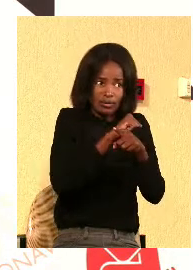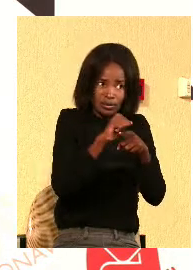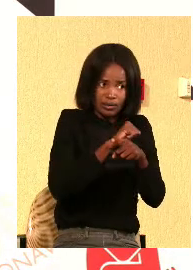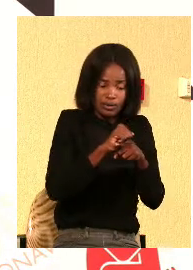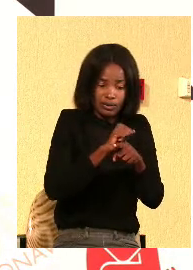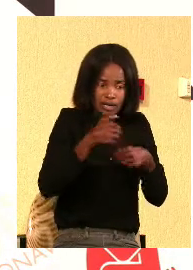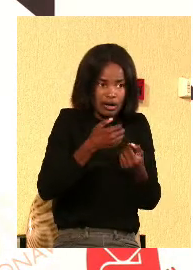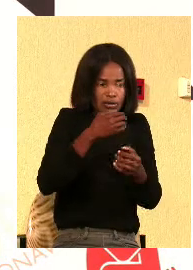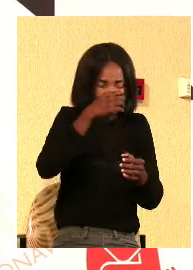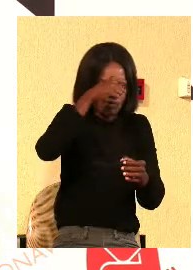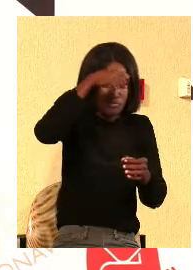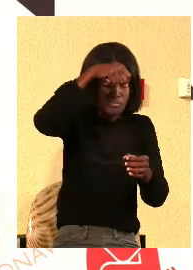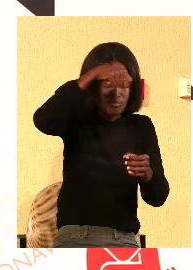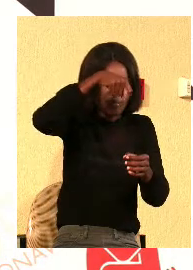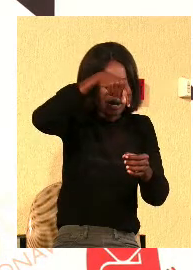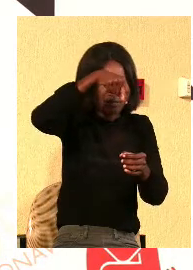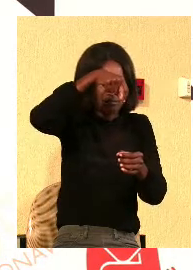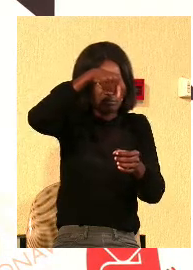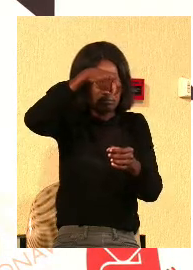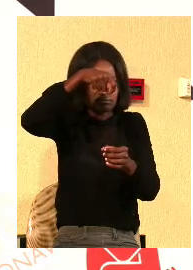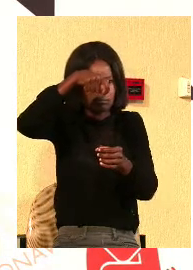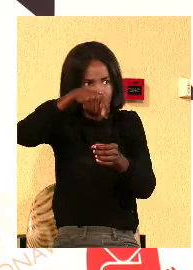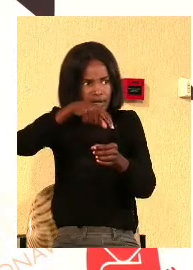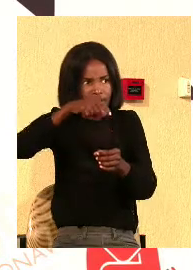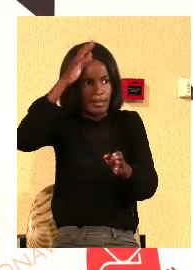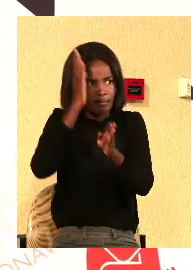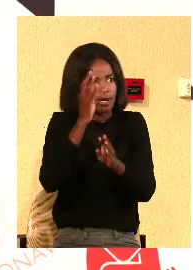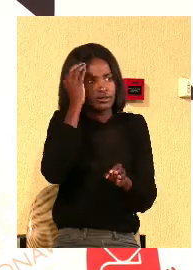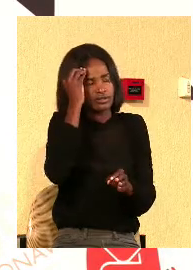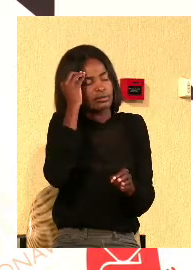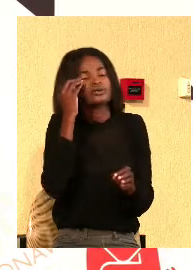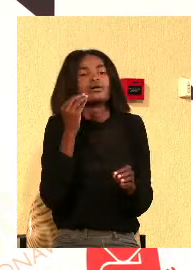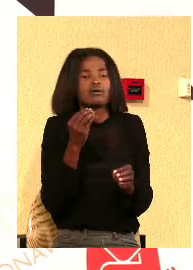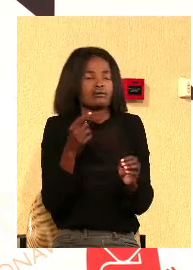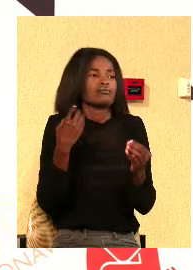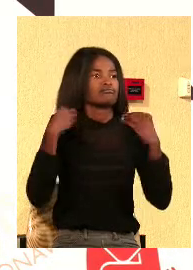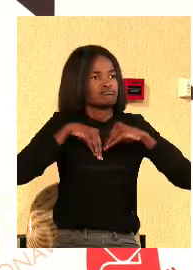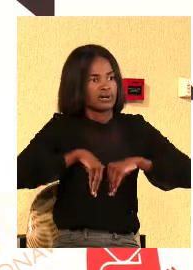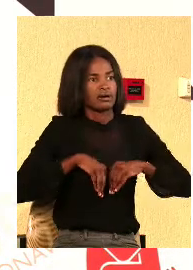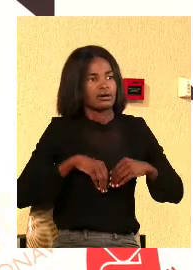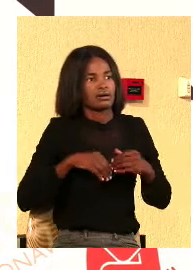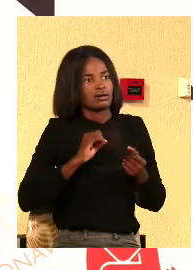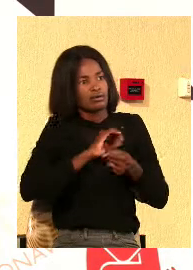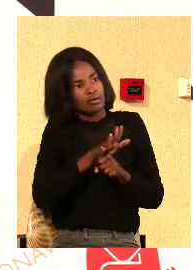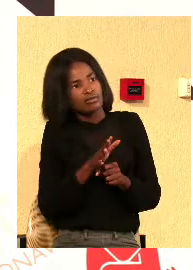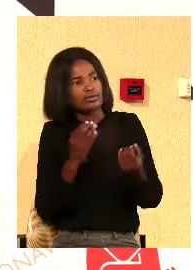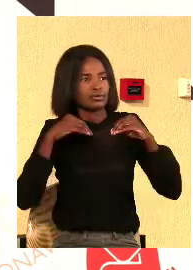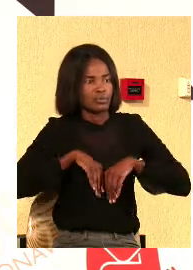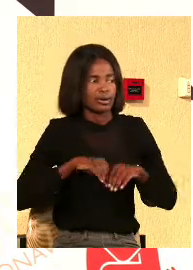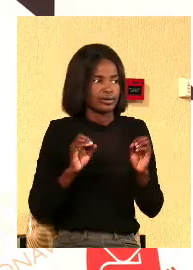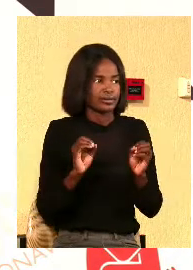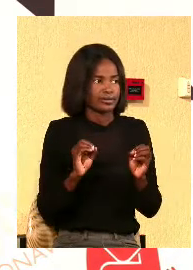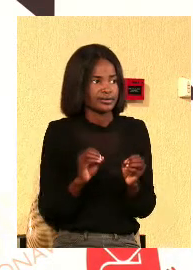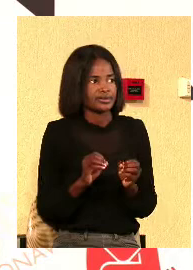roll out, do a test, by the way. There is installation of the instrument, verification of